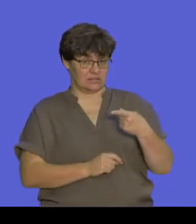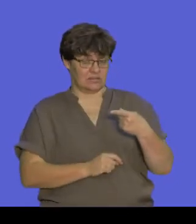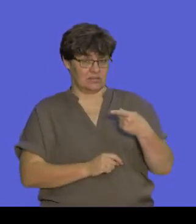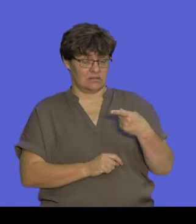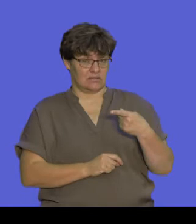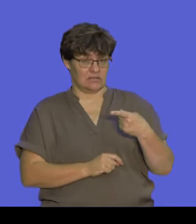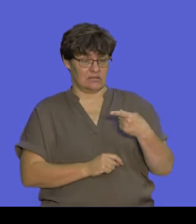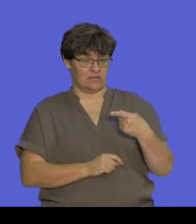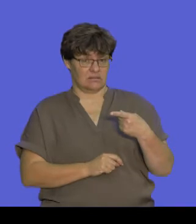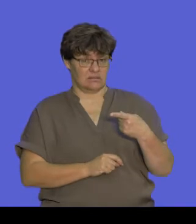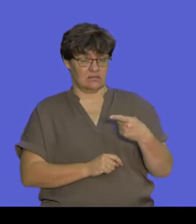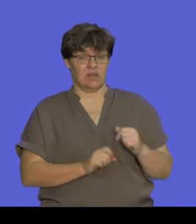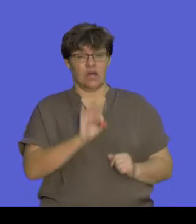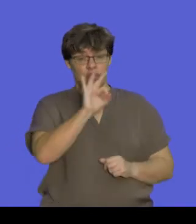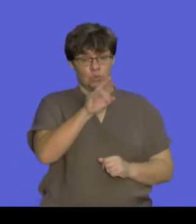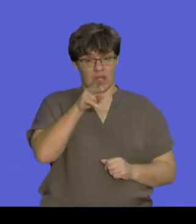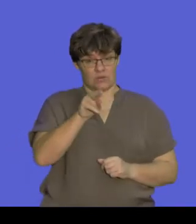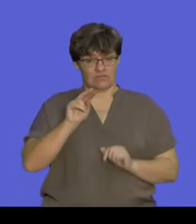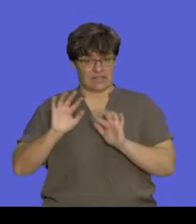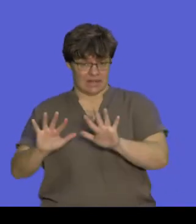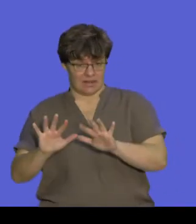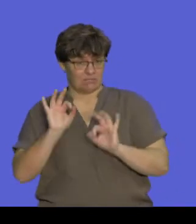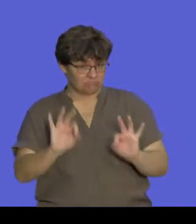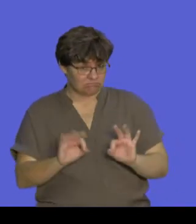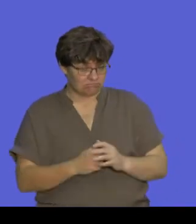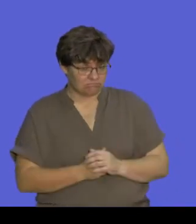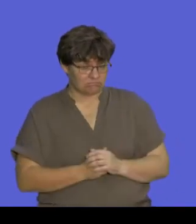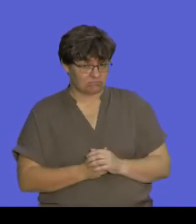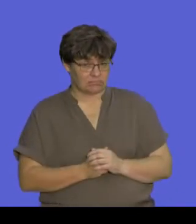you agree, 3 out of 10. Now,